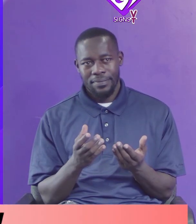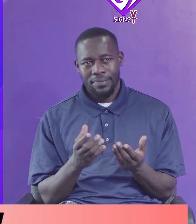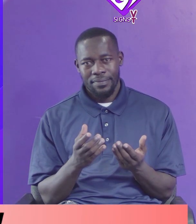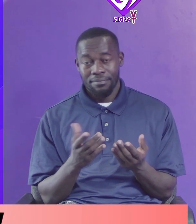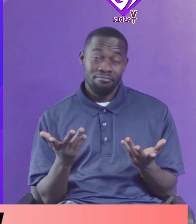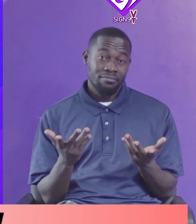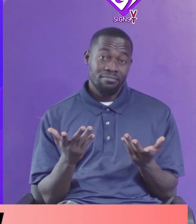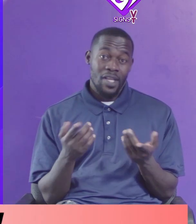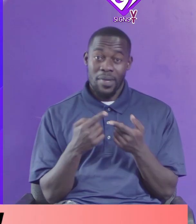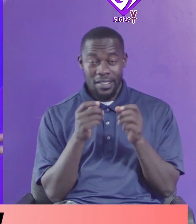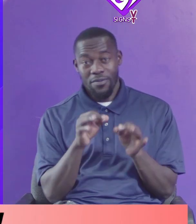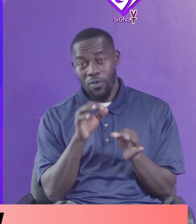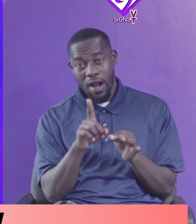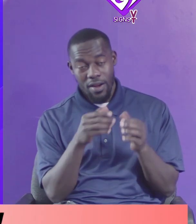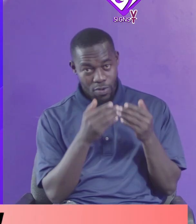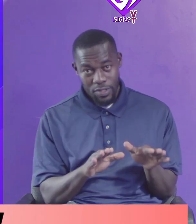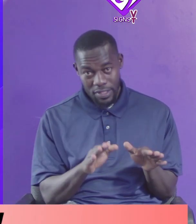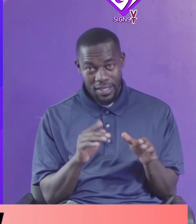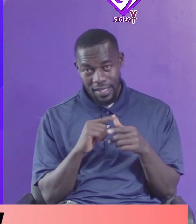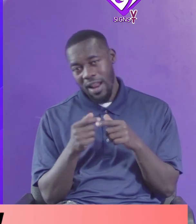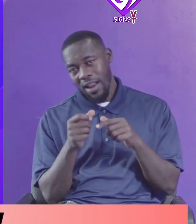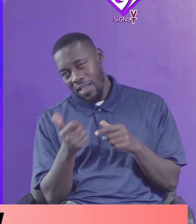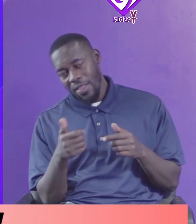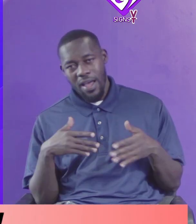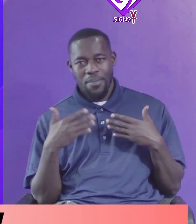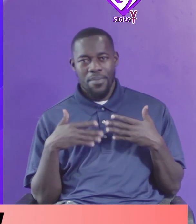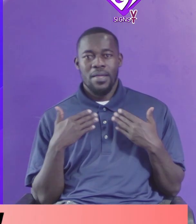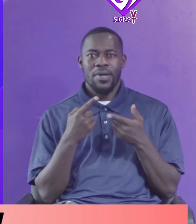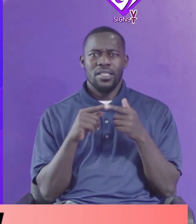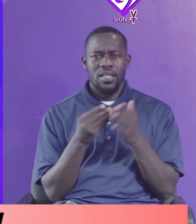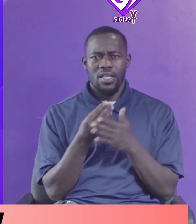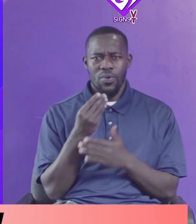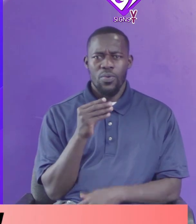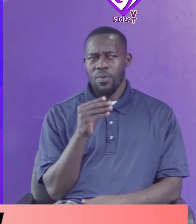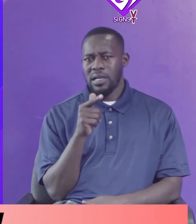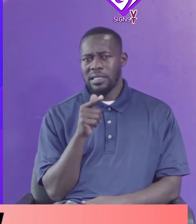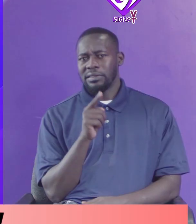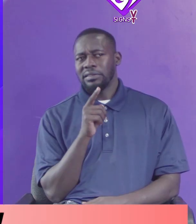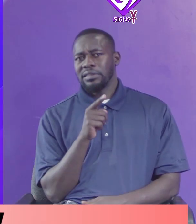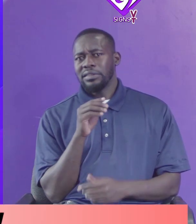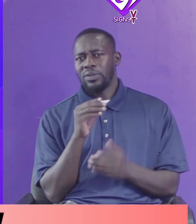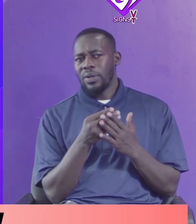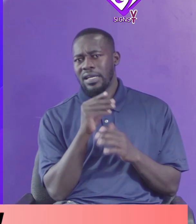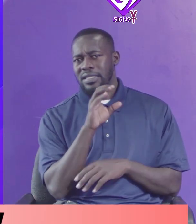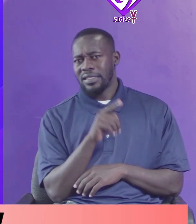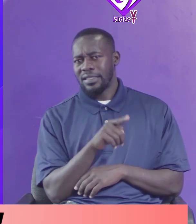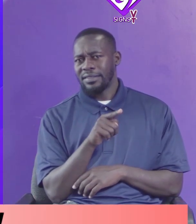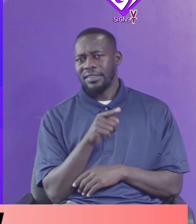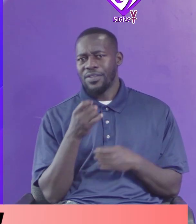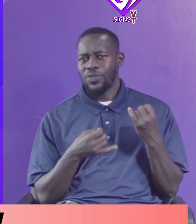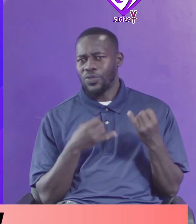mwingine anafurahia. Yes. That is football. But for Newcastle, one thing that I've really enjoyed for them this season, the new